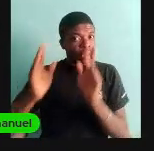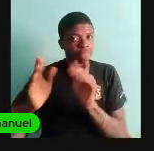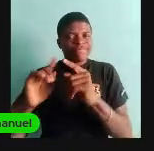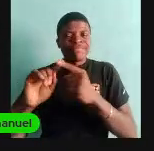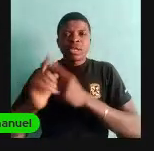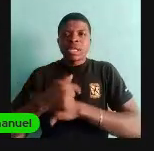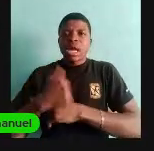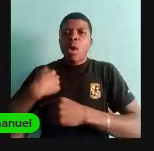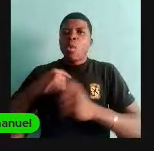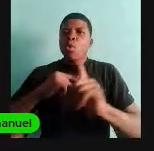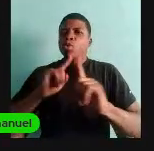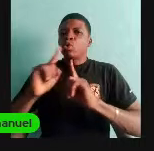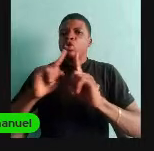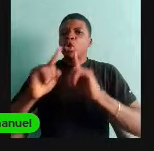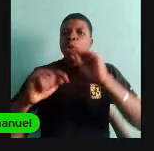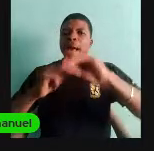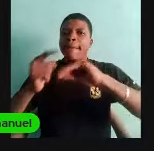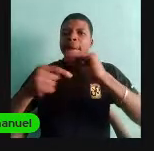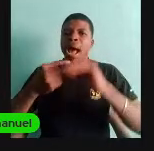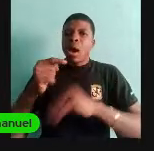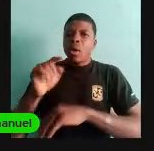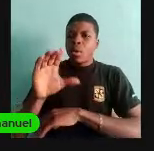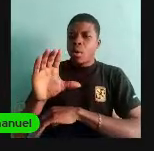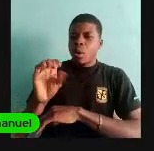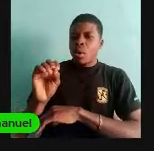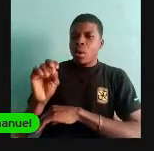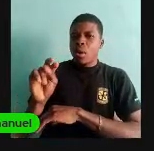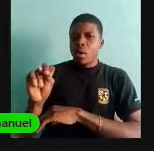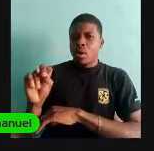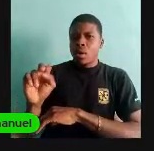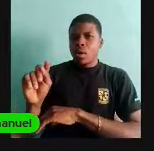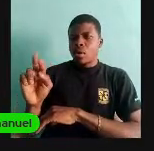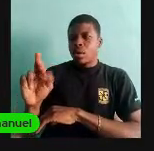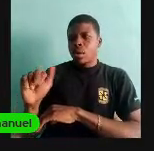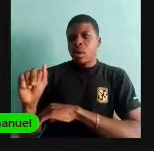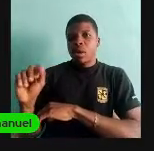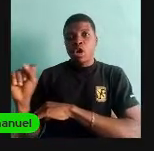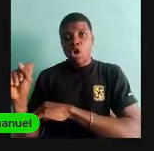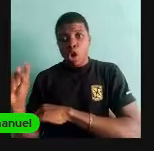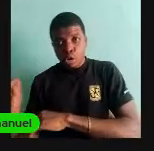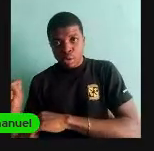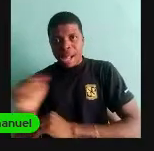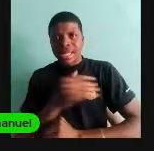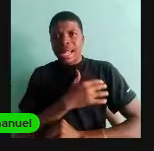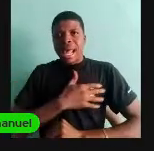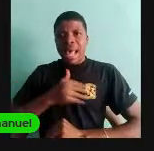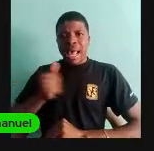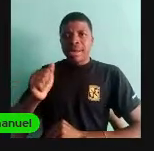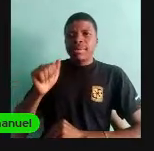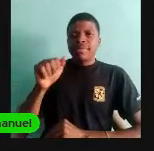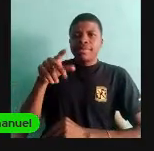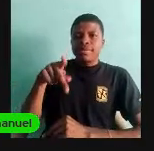and patterns. Contrast and patterns.